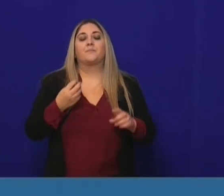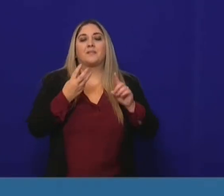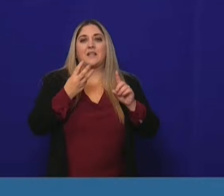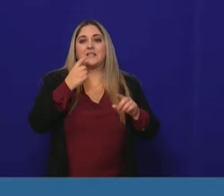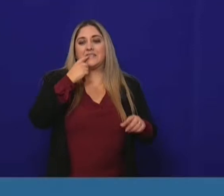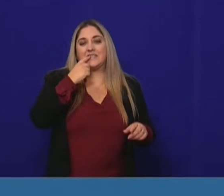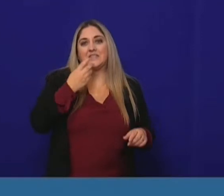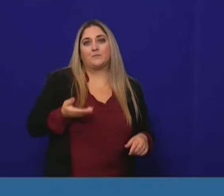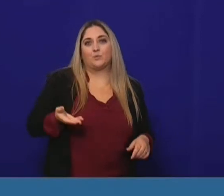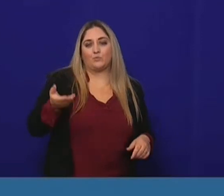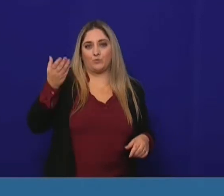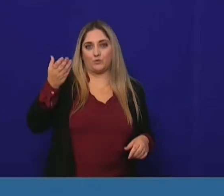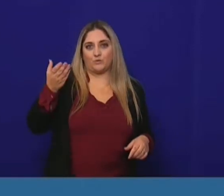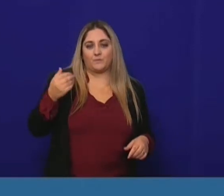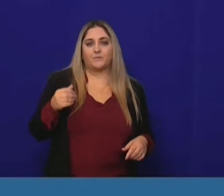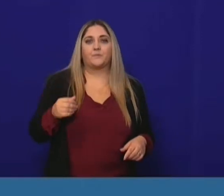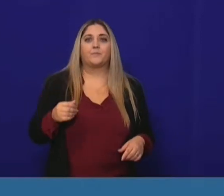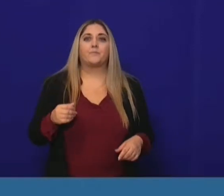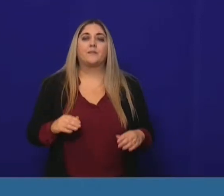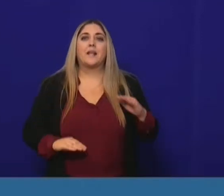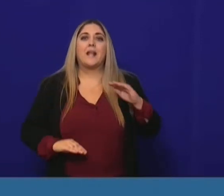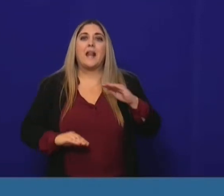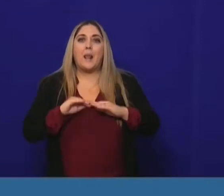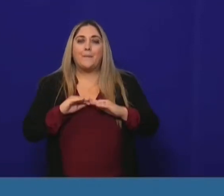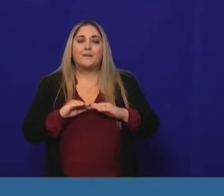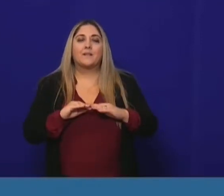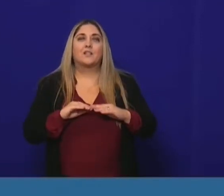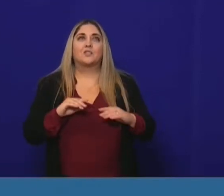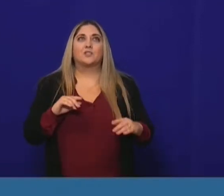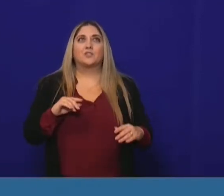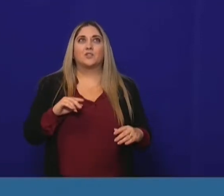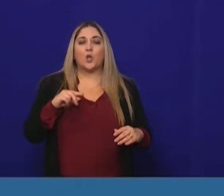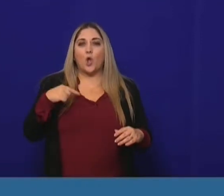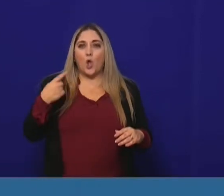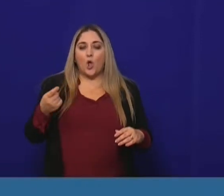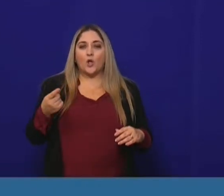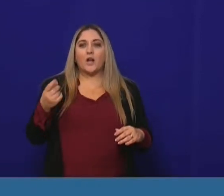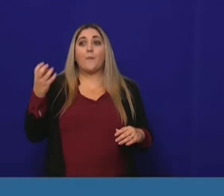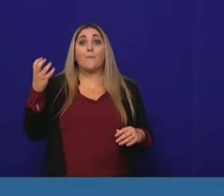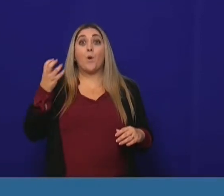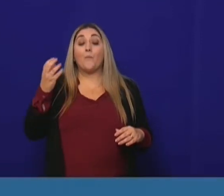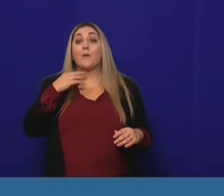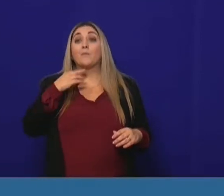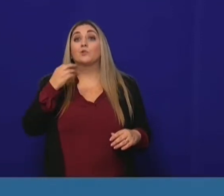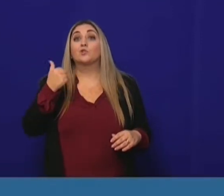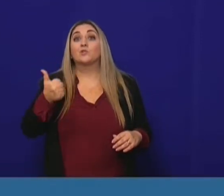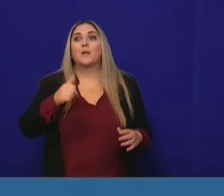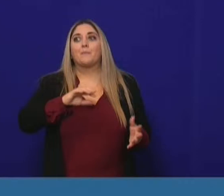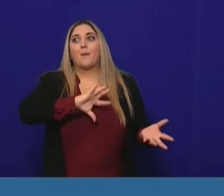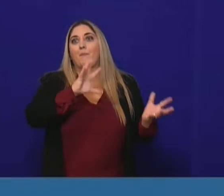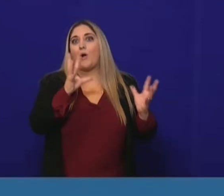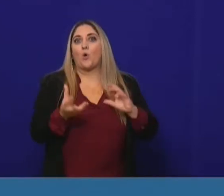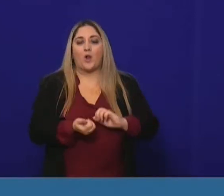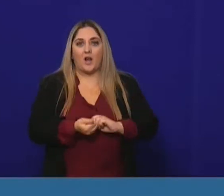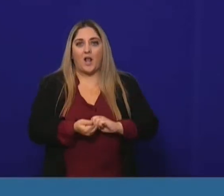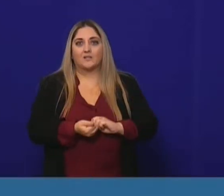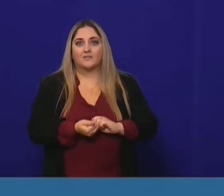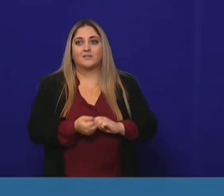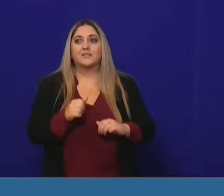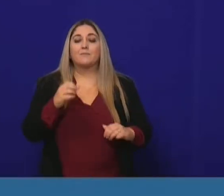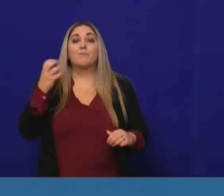lejn il-popolazzjoni. Limitation ieħor huwa it-tip ta' mobile phone, tip ta' smartphone li jkollu